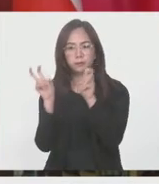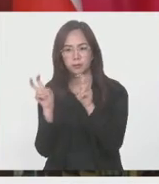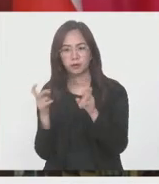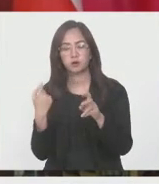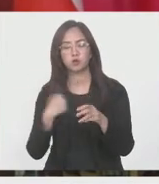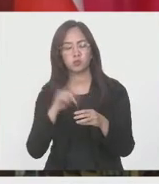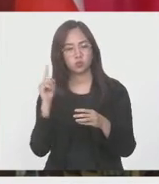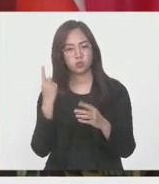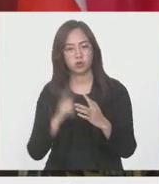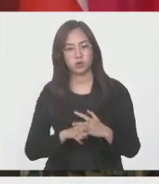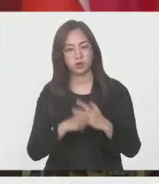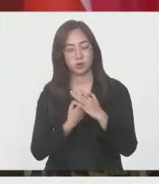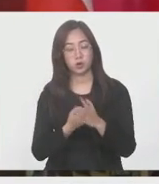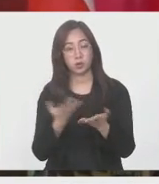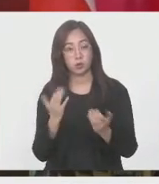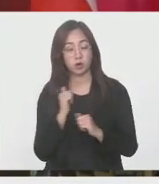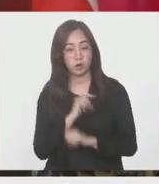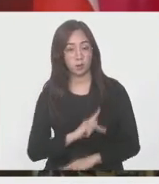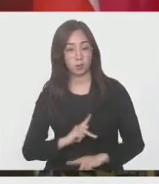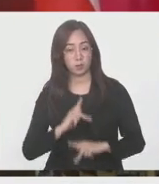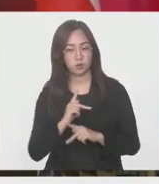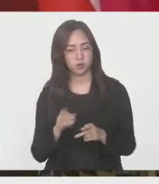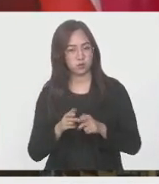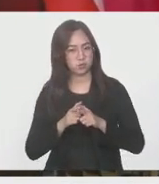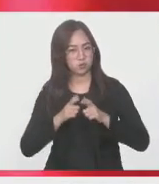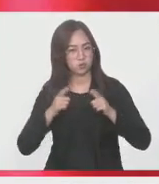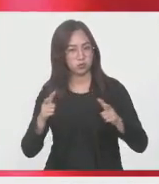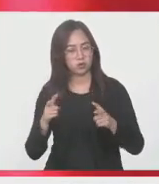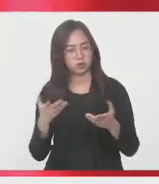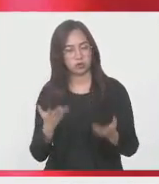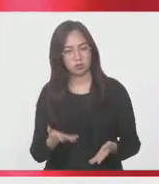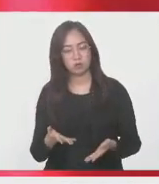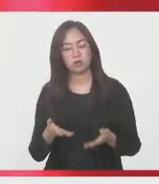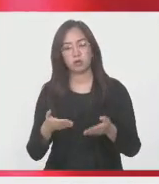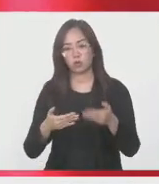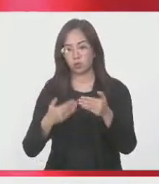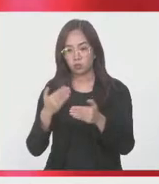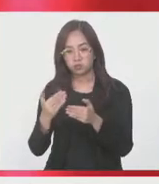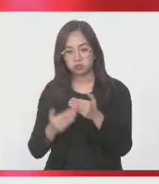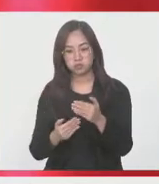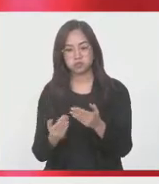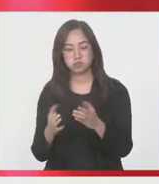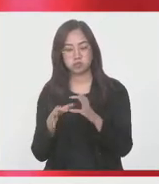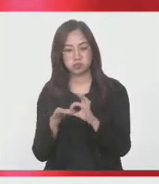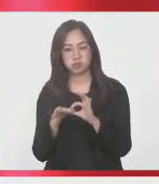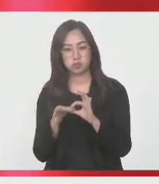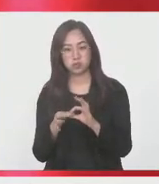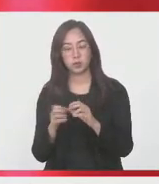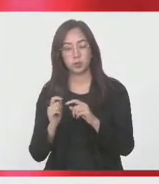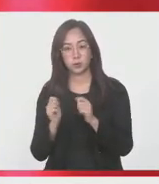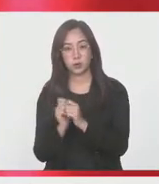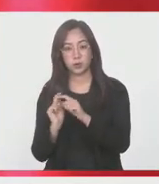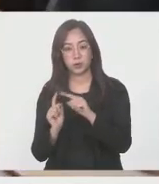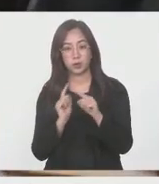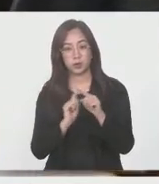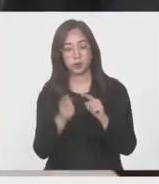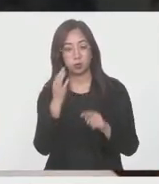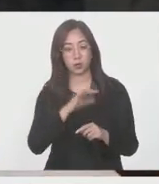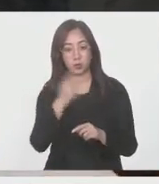beginning to appreciate the huge potential of our cooperation in various areas of mutual interest to our two